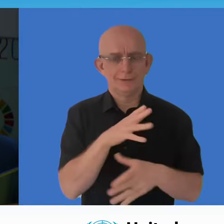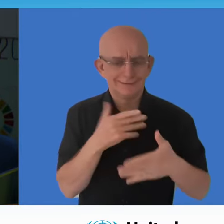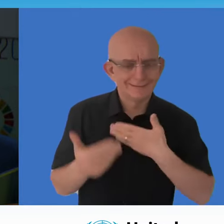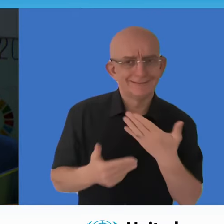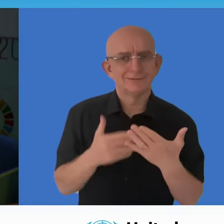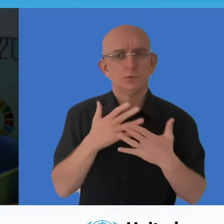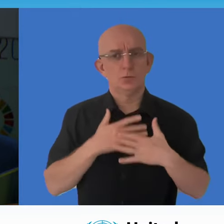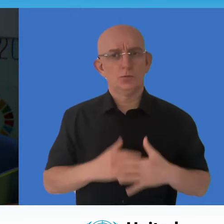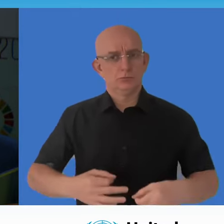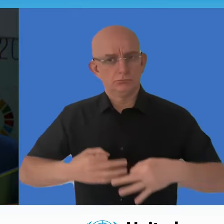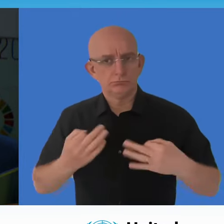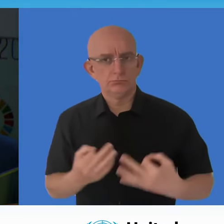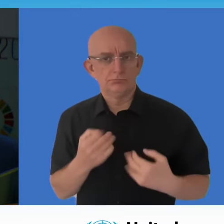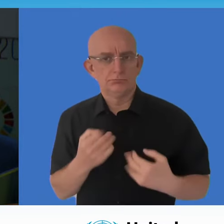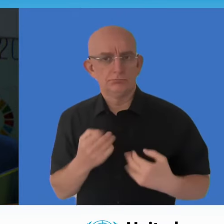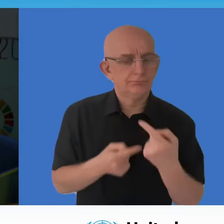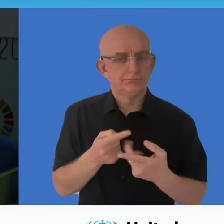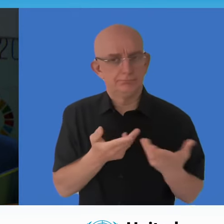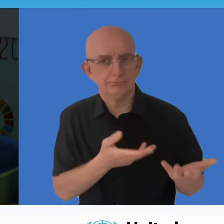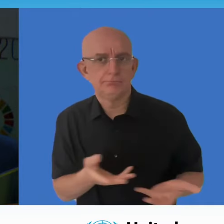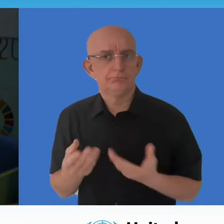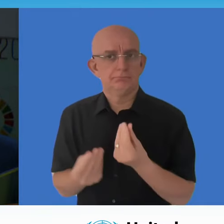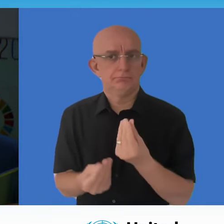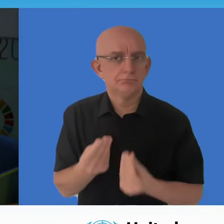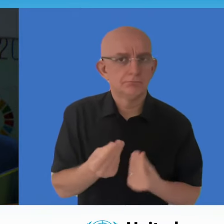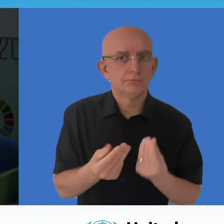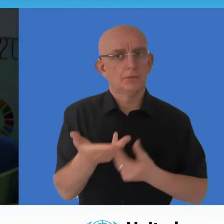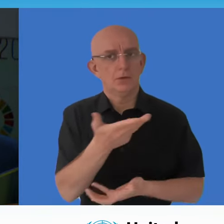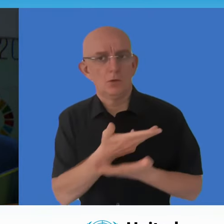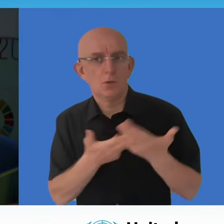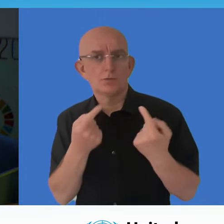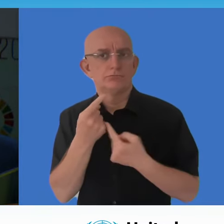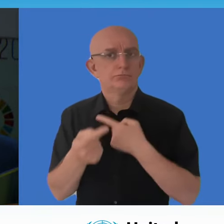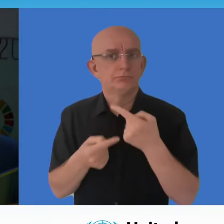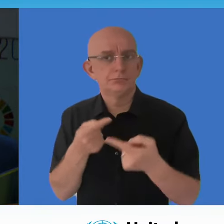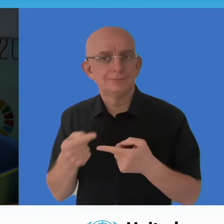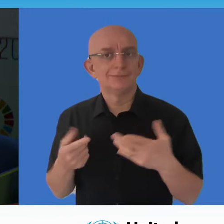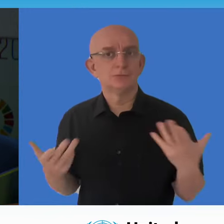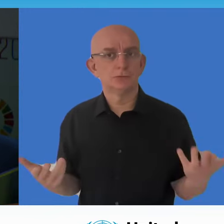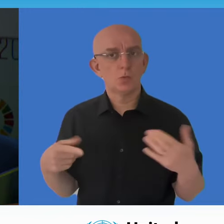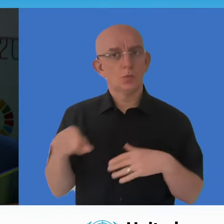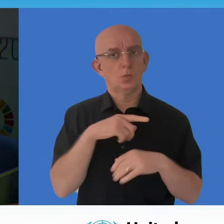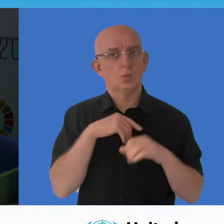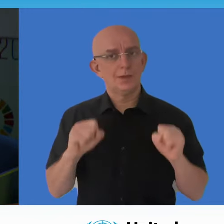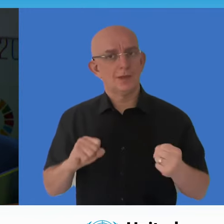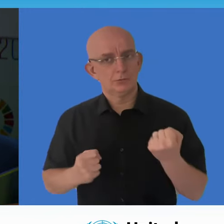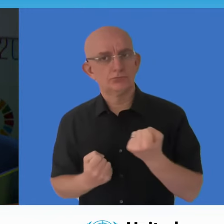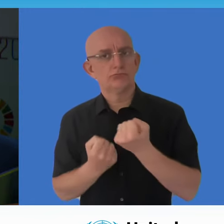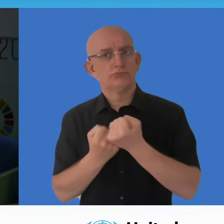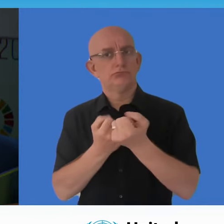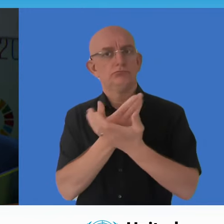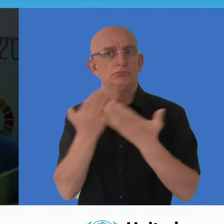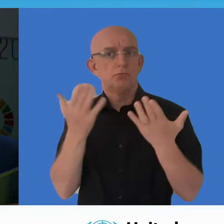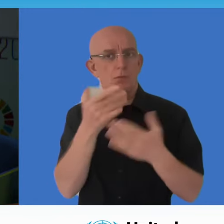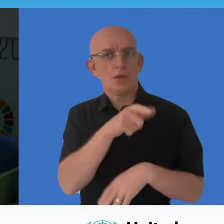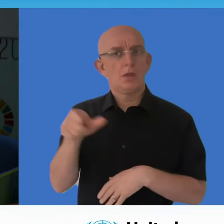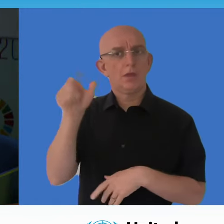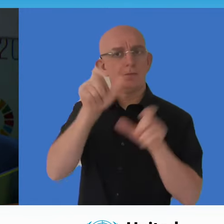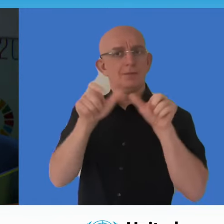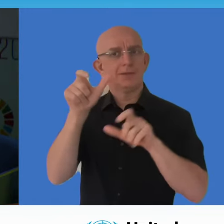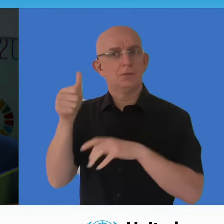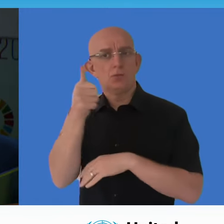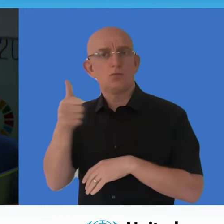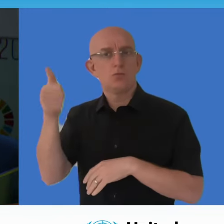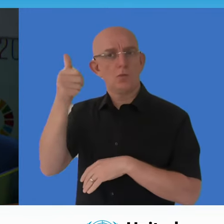exchange. To amplify the voices of youth, our elders have supported the initiatives of indigenous youth to combine indigenous knowledge